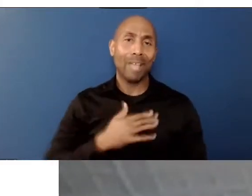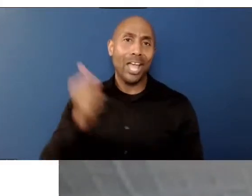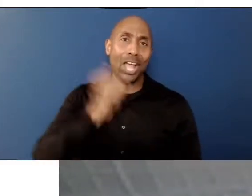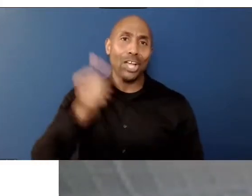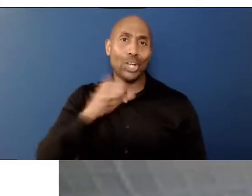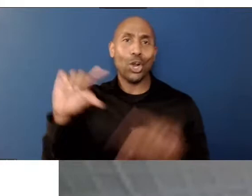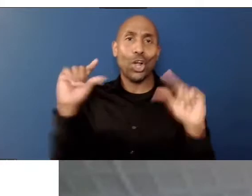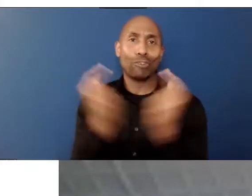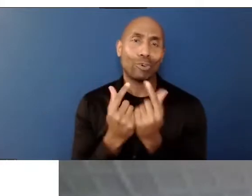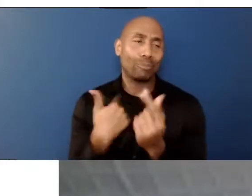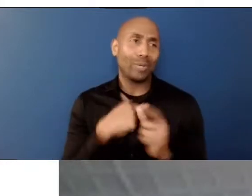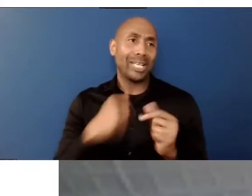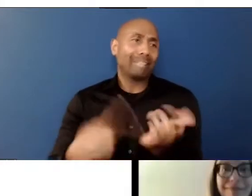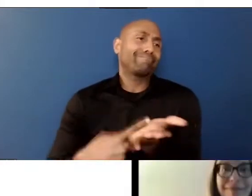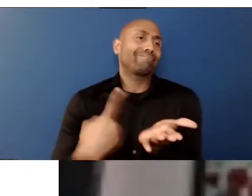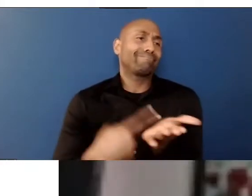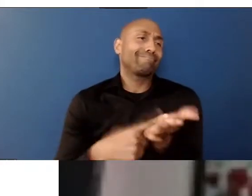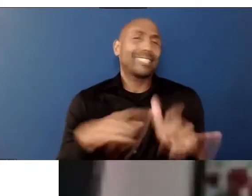all day.